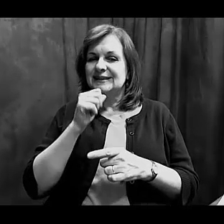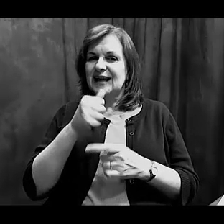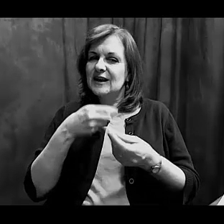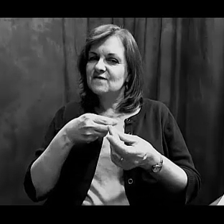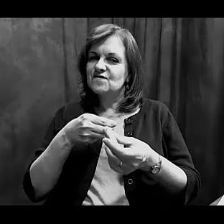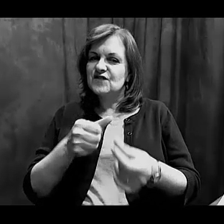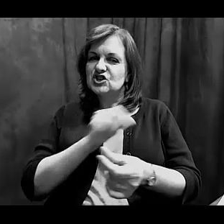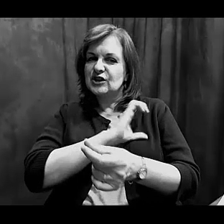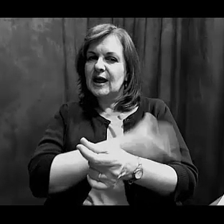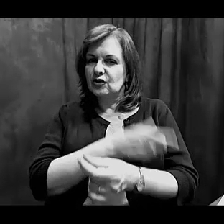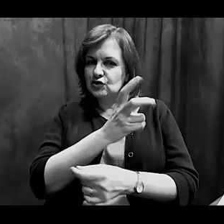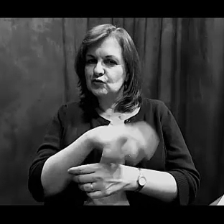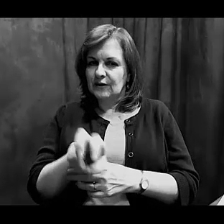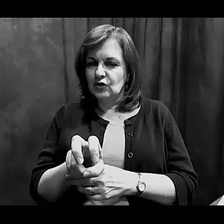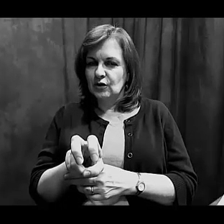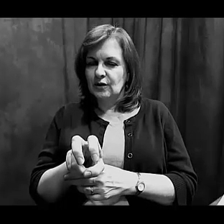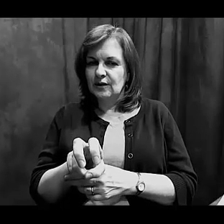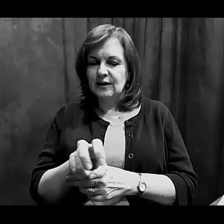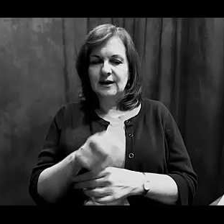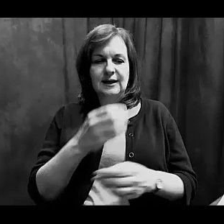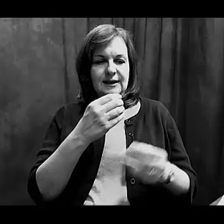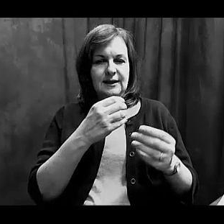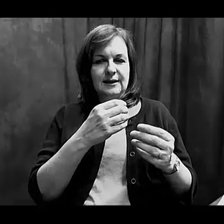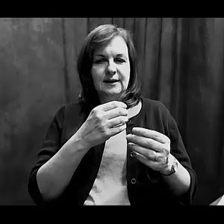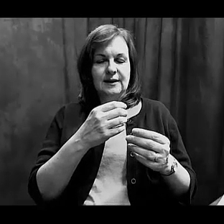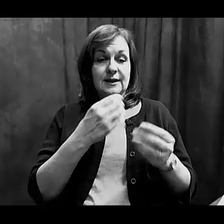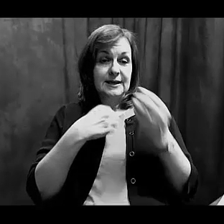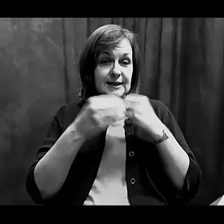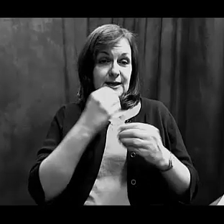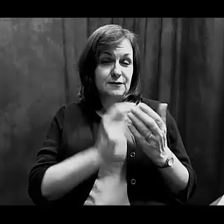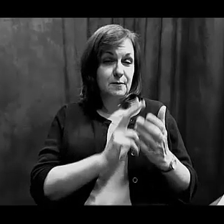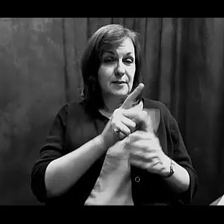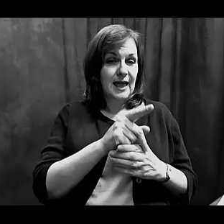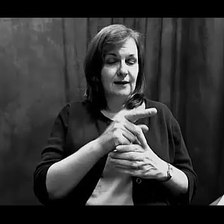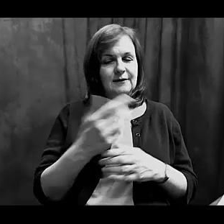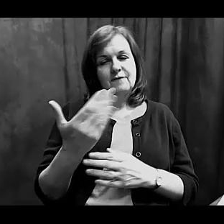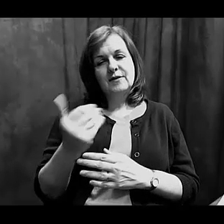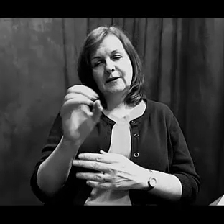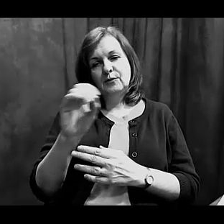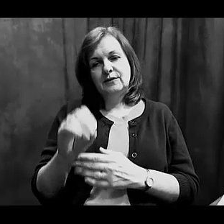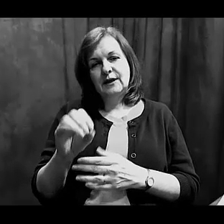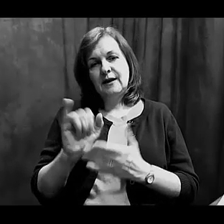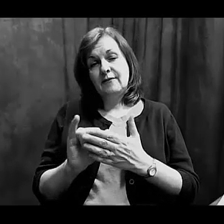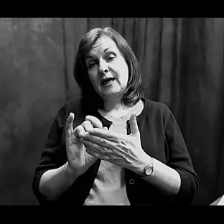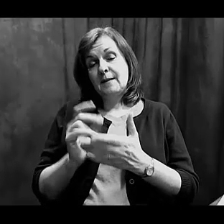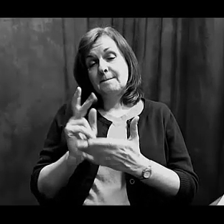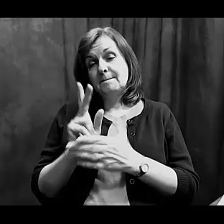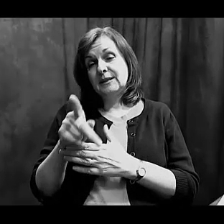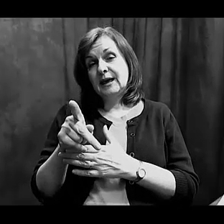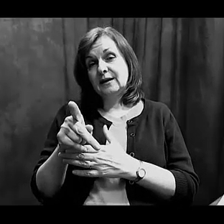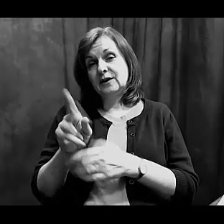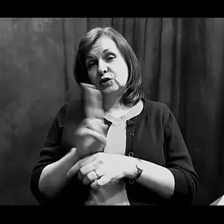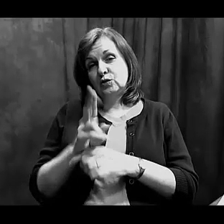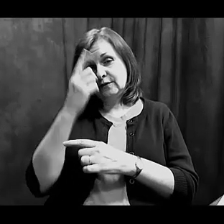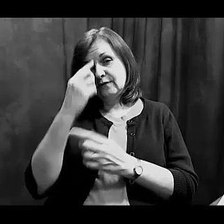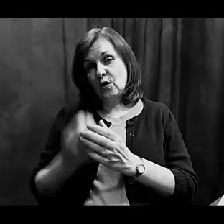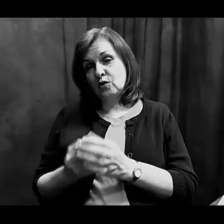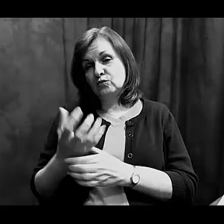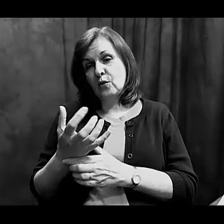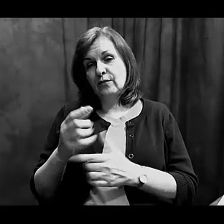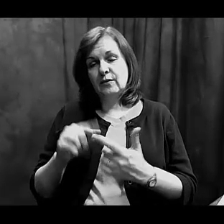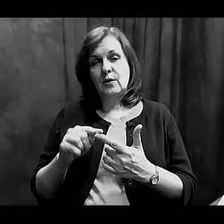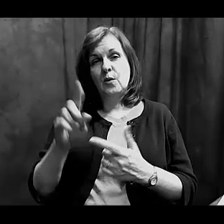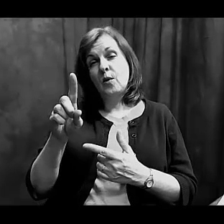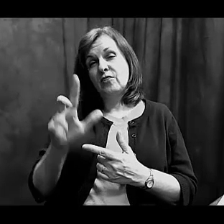very efficient either. He uses about 15% of that plant material for growth,